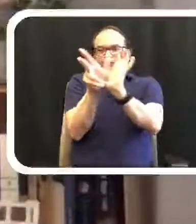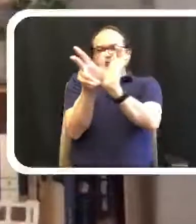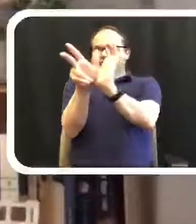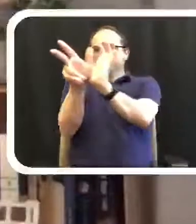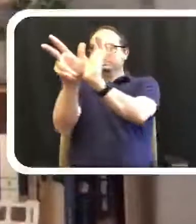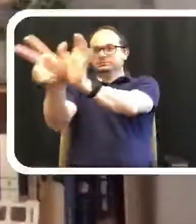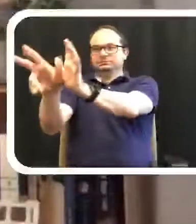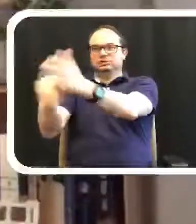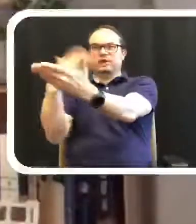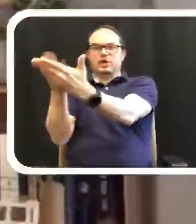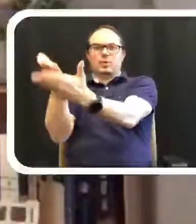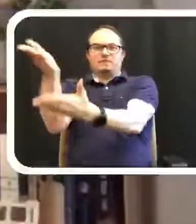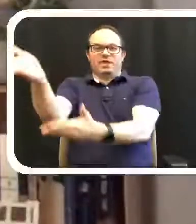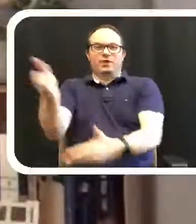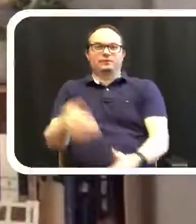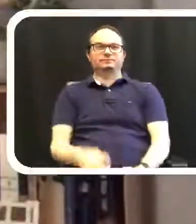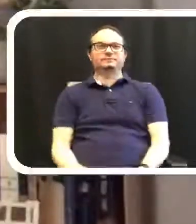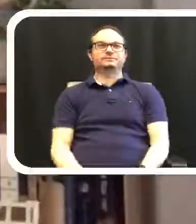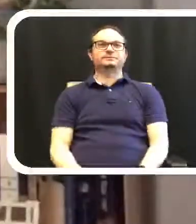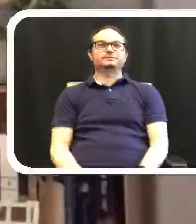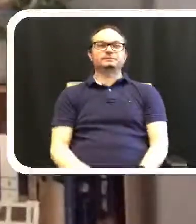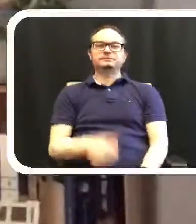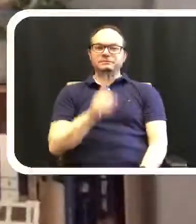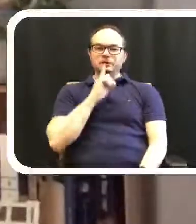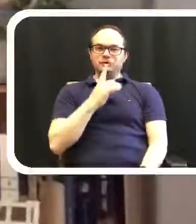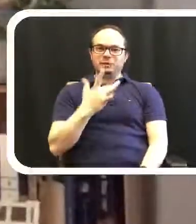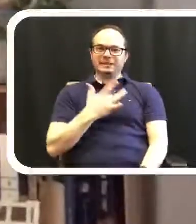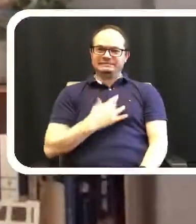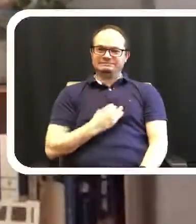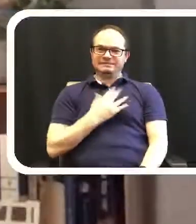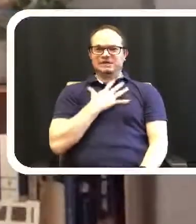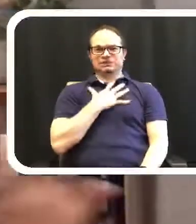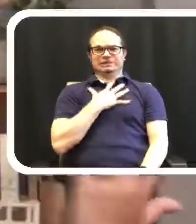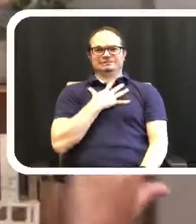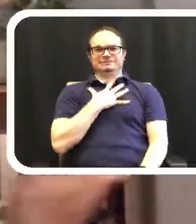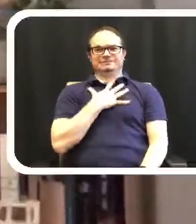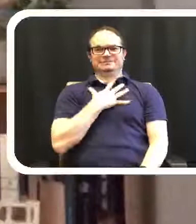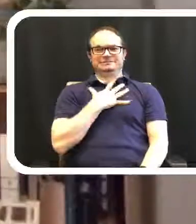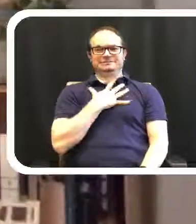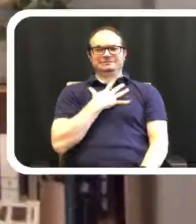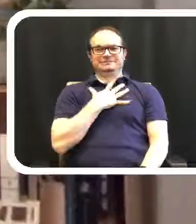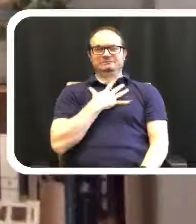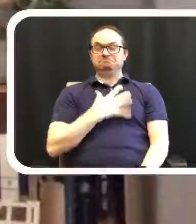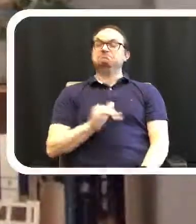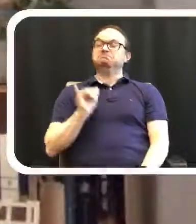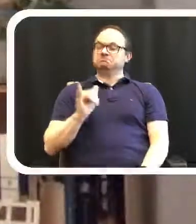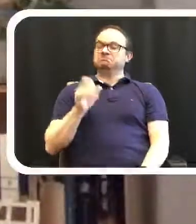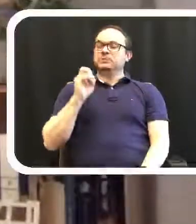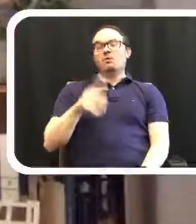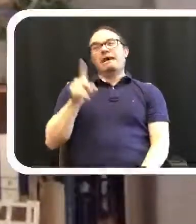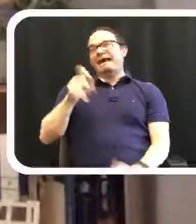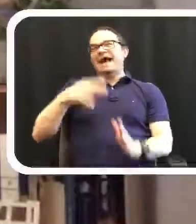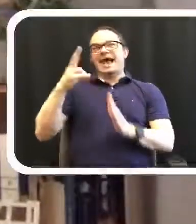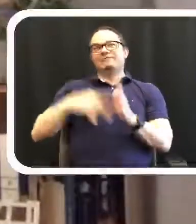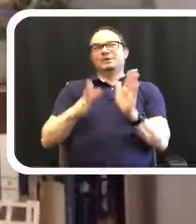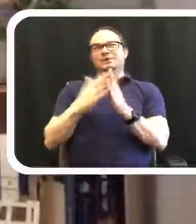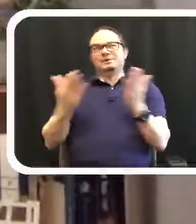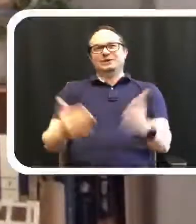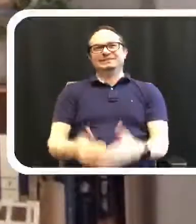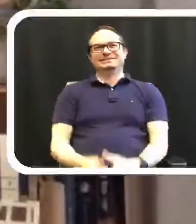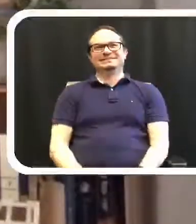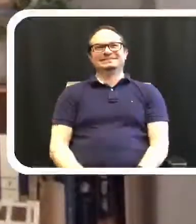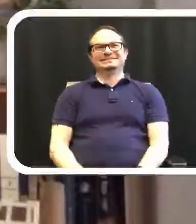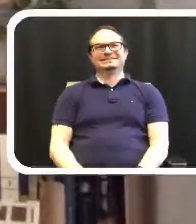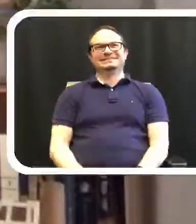spot. And honestly, it was just so touching. And I said, okay, yes, I have to read this book.